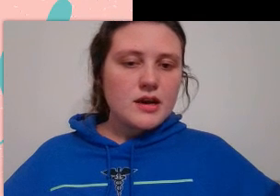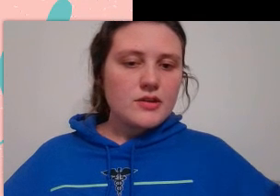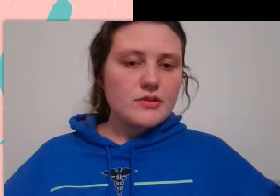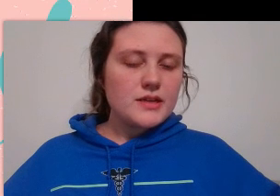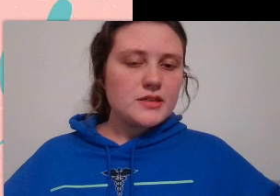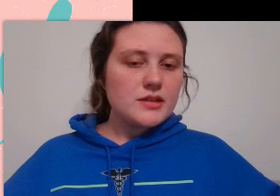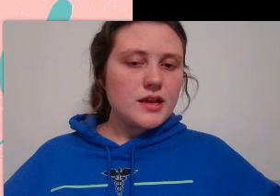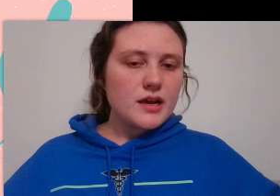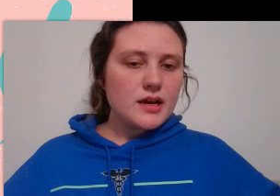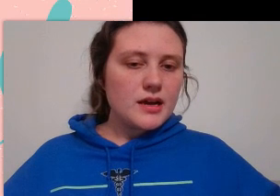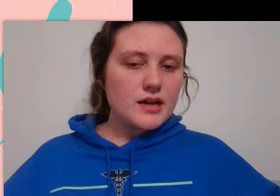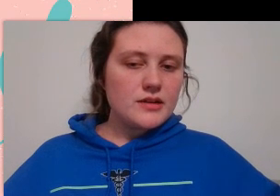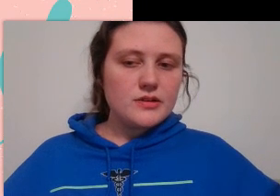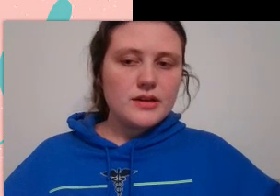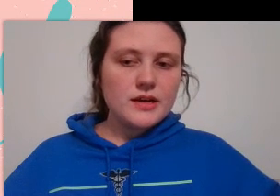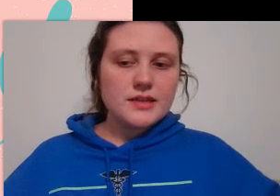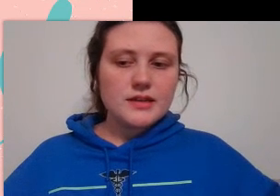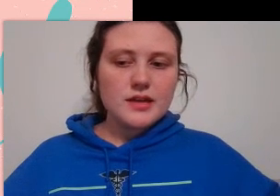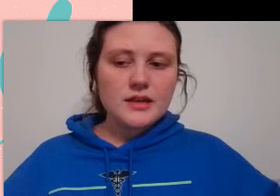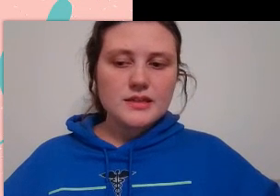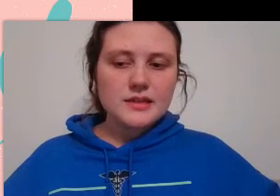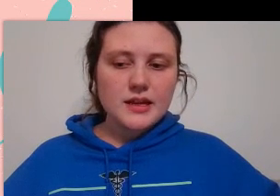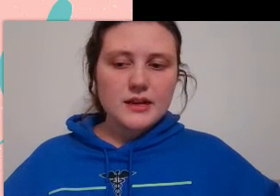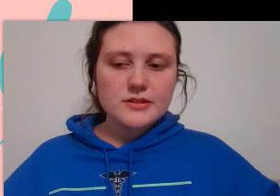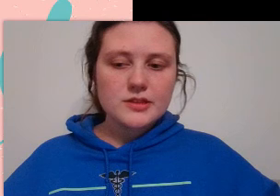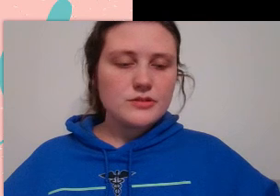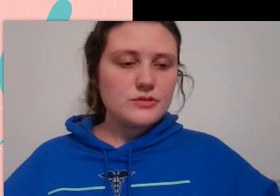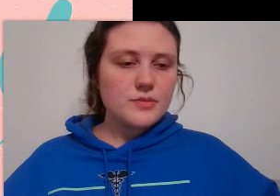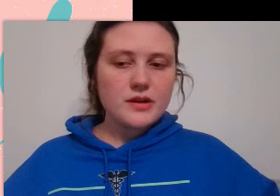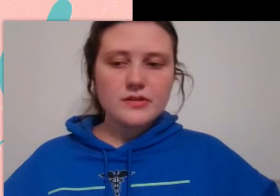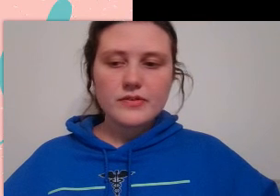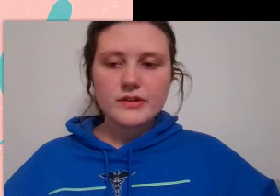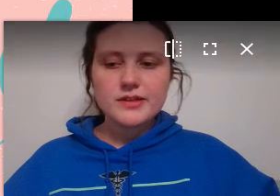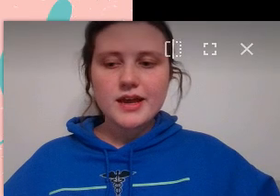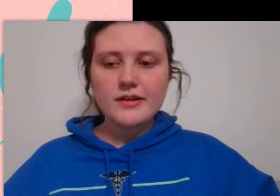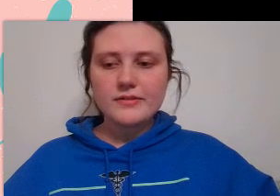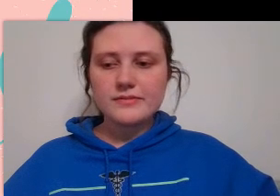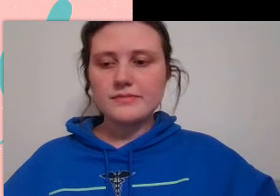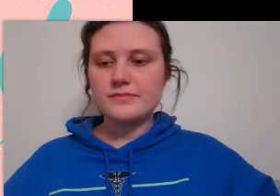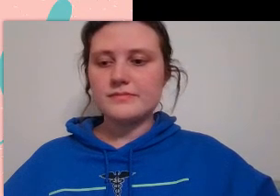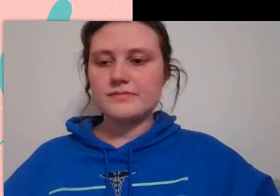can. Otherwise, good luck. I know you guys got this, and I'll see you tomorrow. Have a good day.